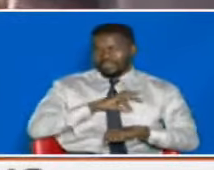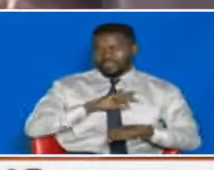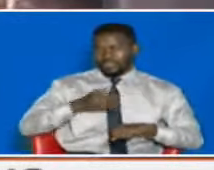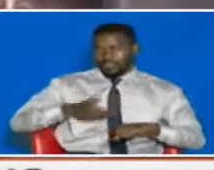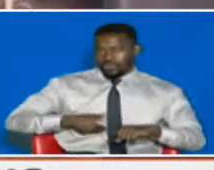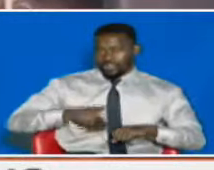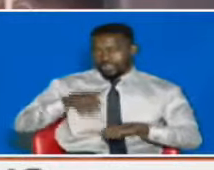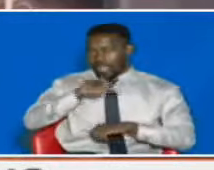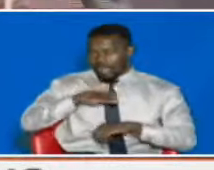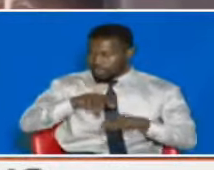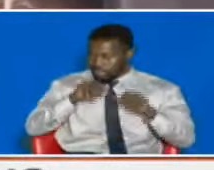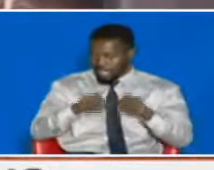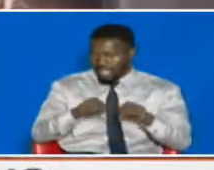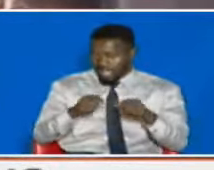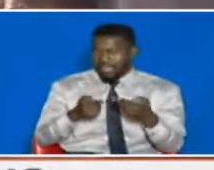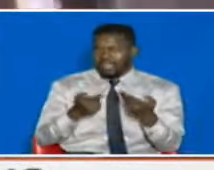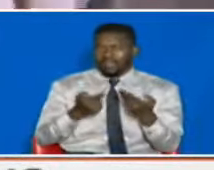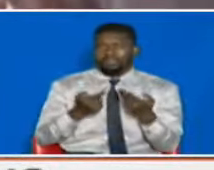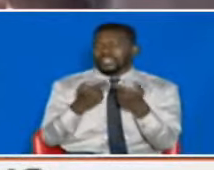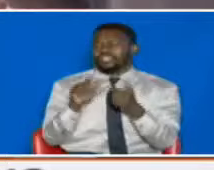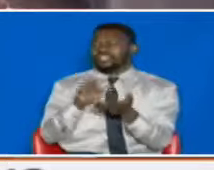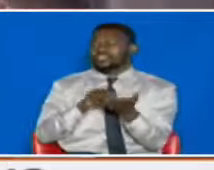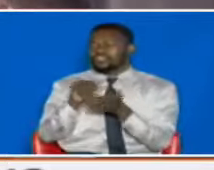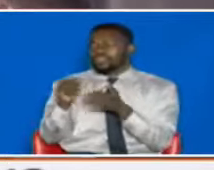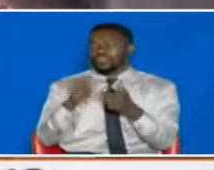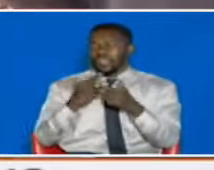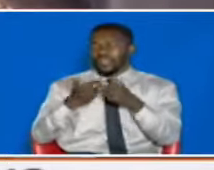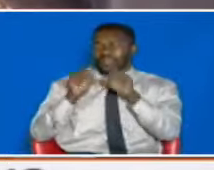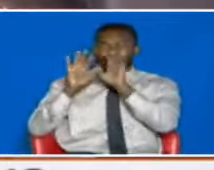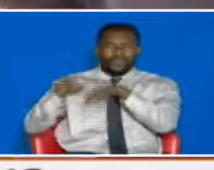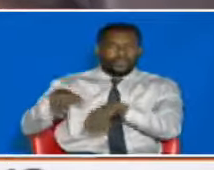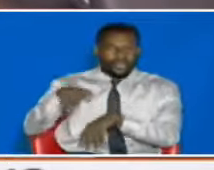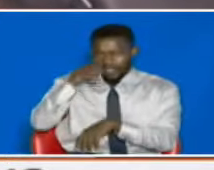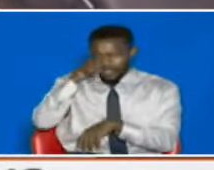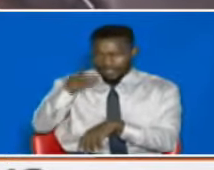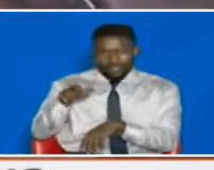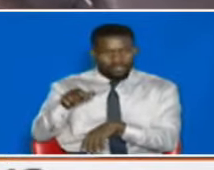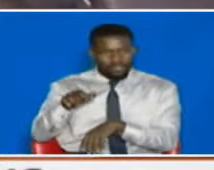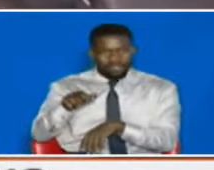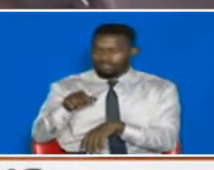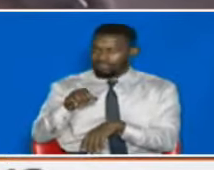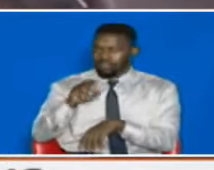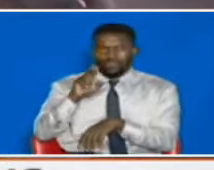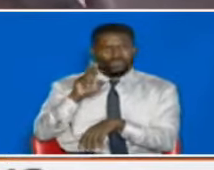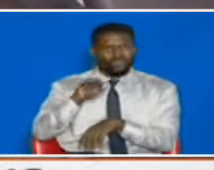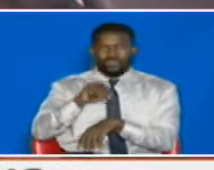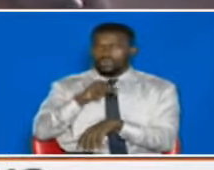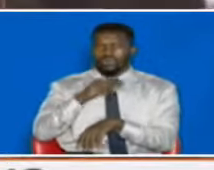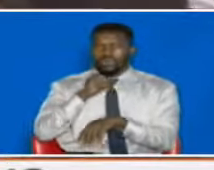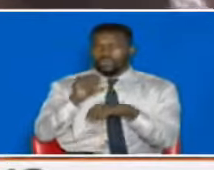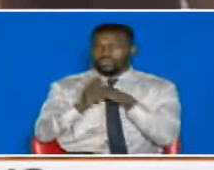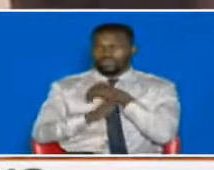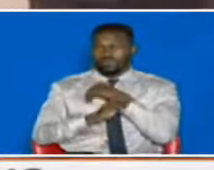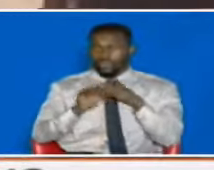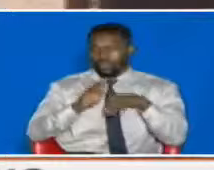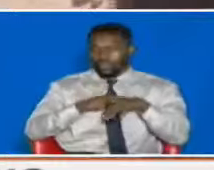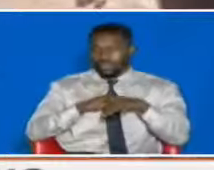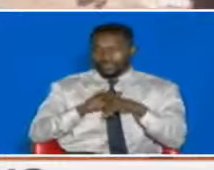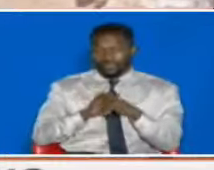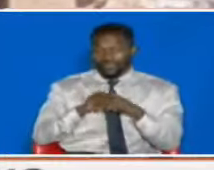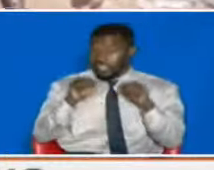ambazo zinakuja mbele. Wasiwe wanafanya hivi alafu wapaki tu stadium na waache ikae hivyo. Mimi nafikiri litakuwa la maana sana na tutasaidia. Early this